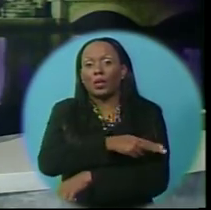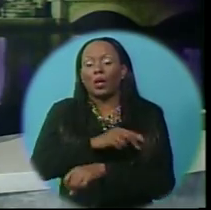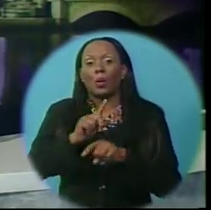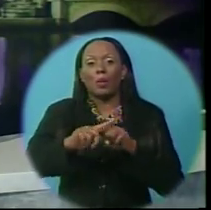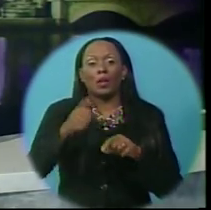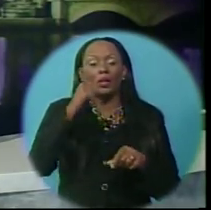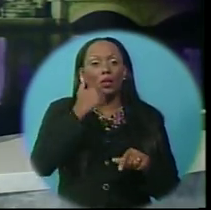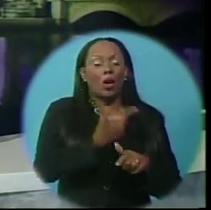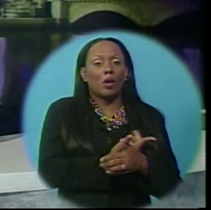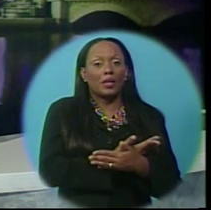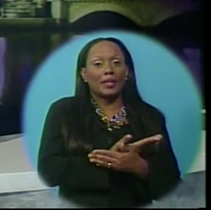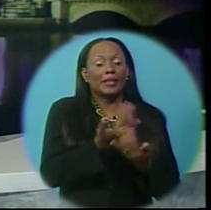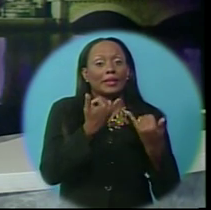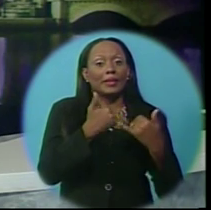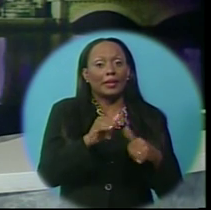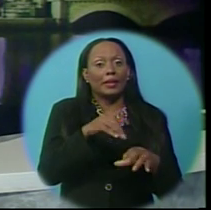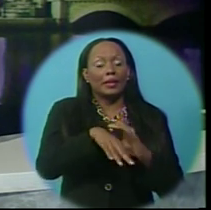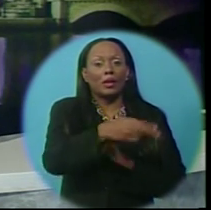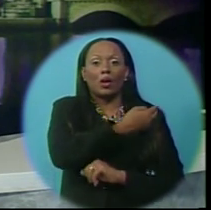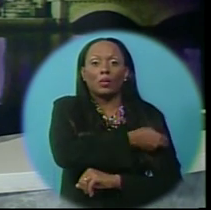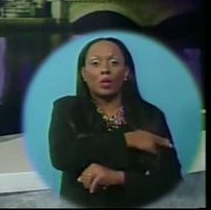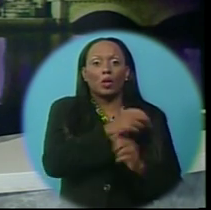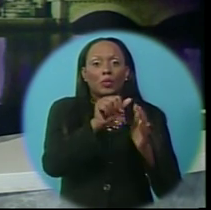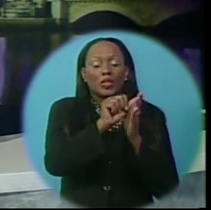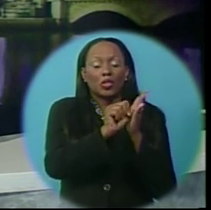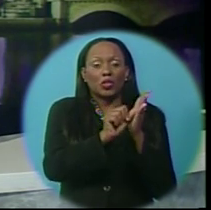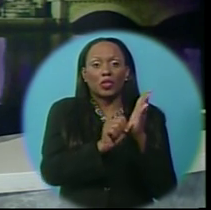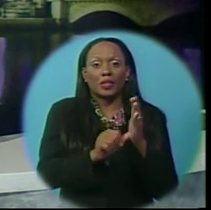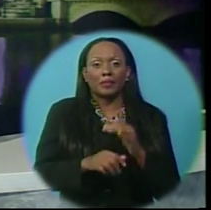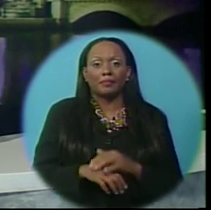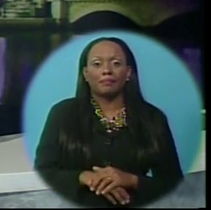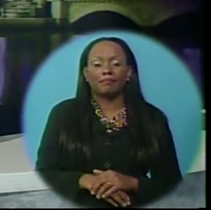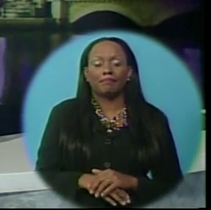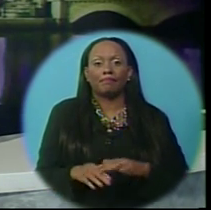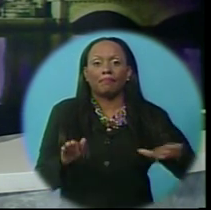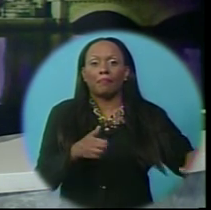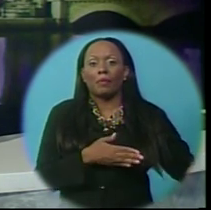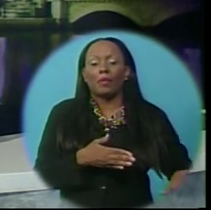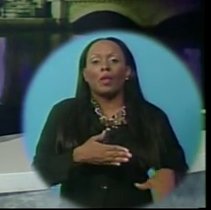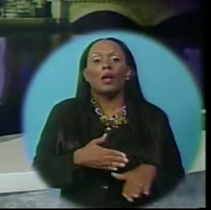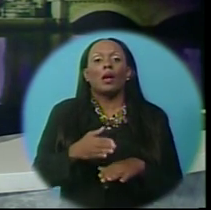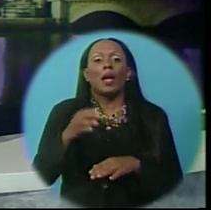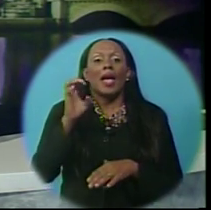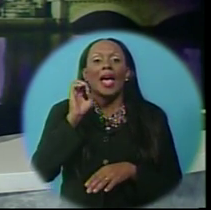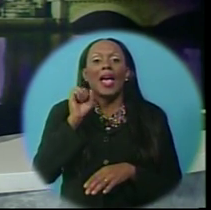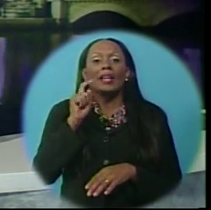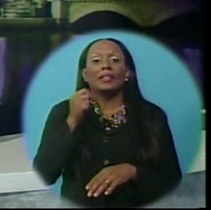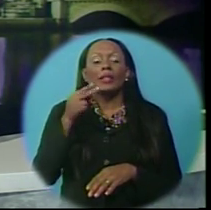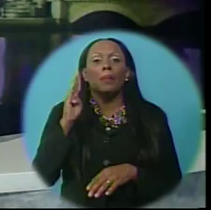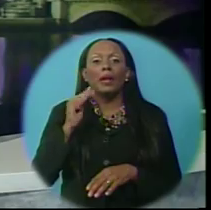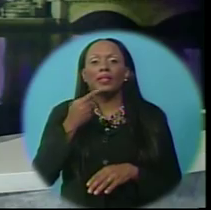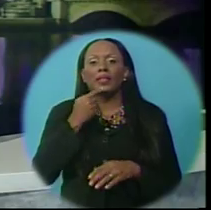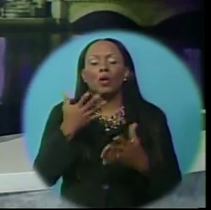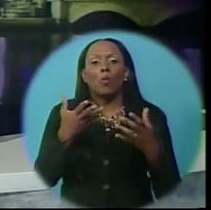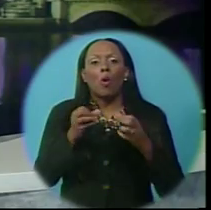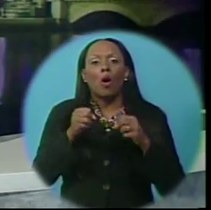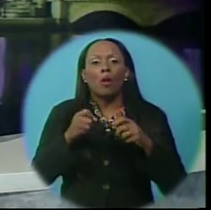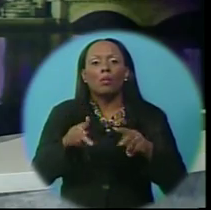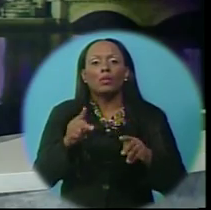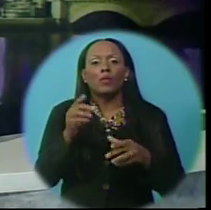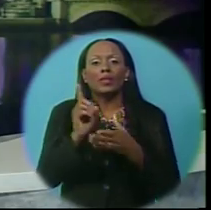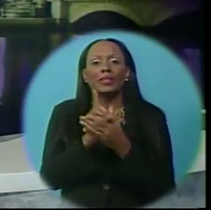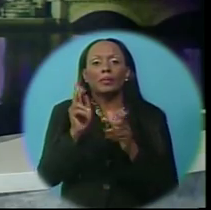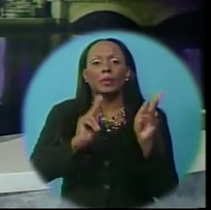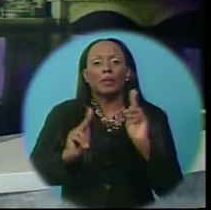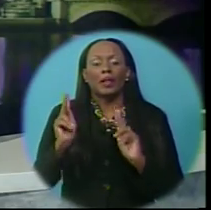Labour Minister Senator Dr. Esther Bayer says her ministry will be looking at ways to create job opportunities for the disabled. She